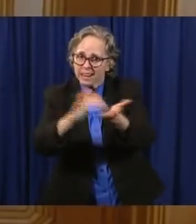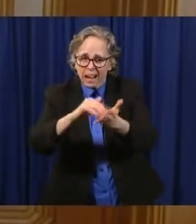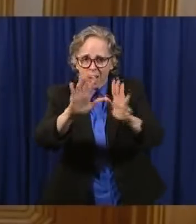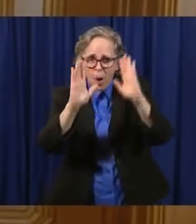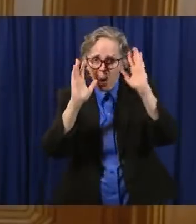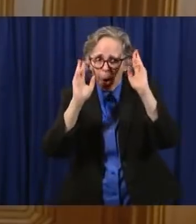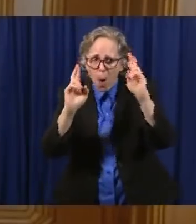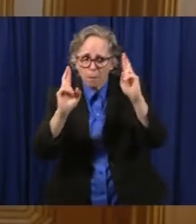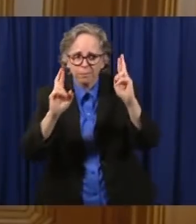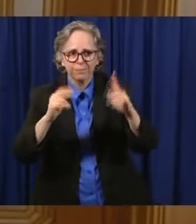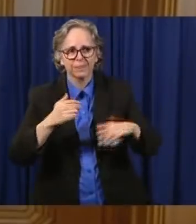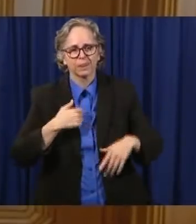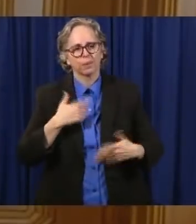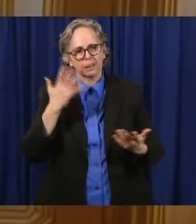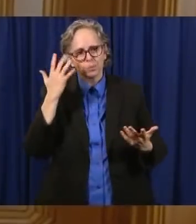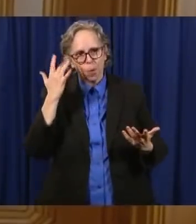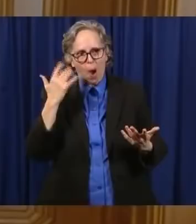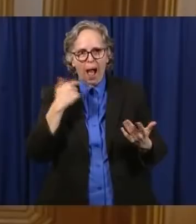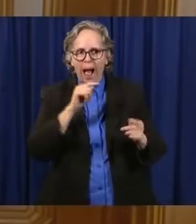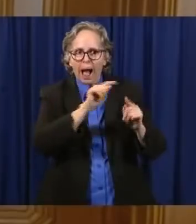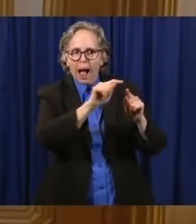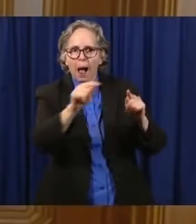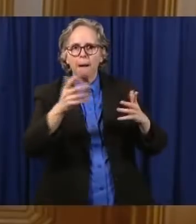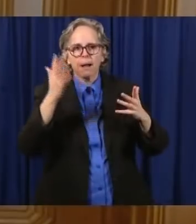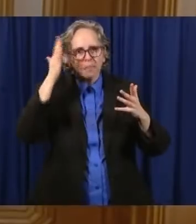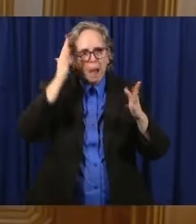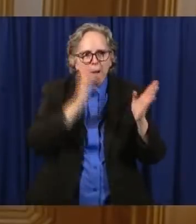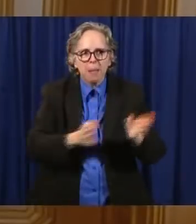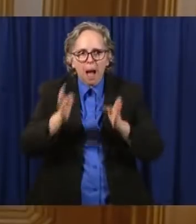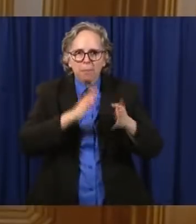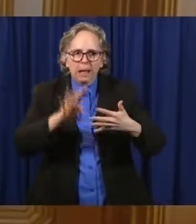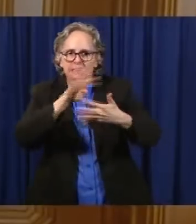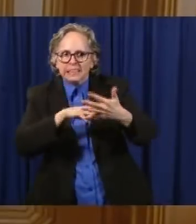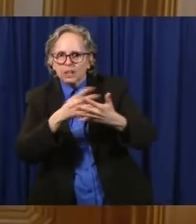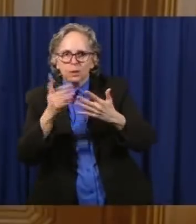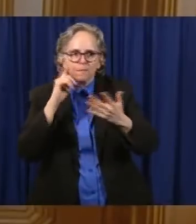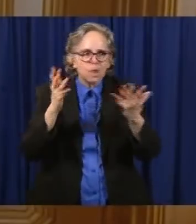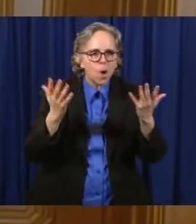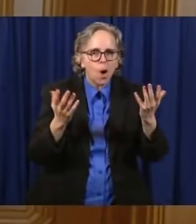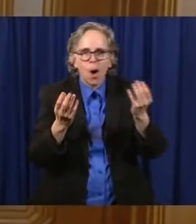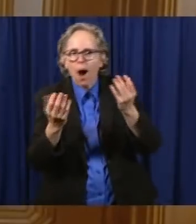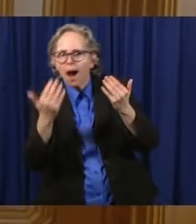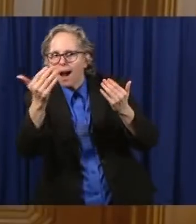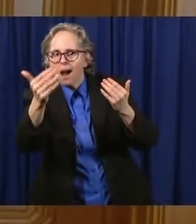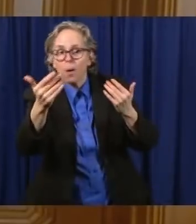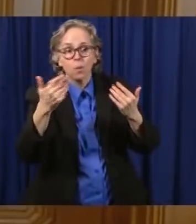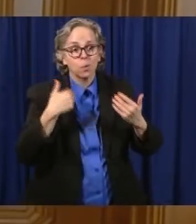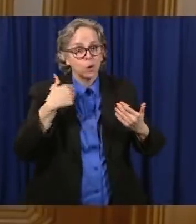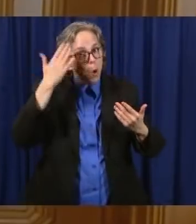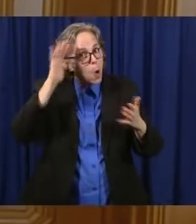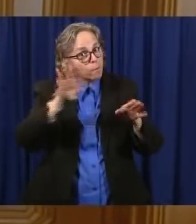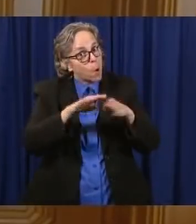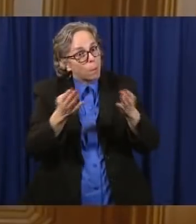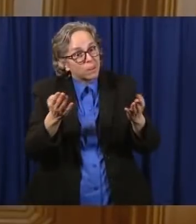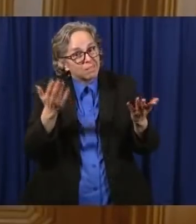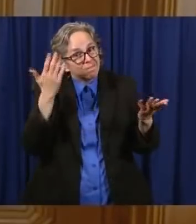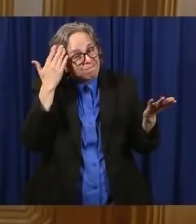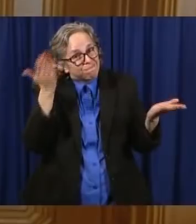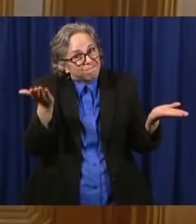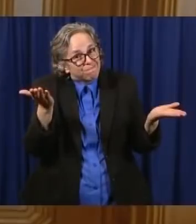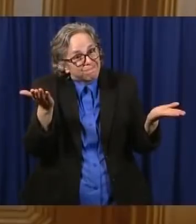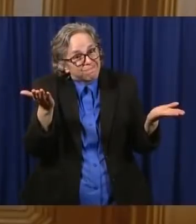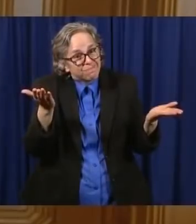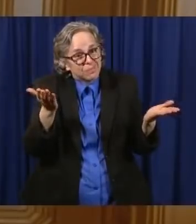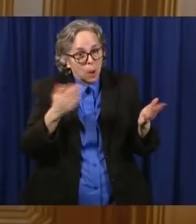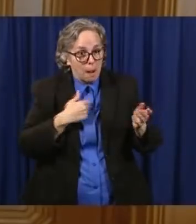mind is, we don't know if we're going to be open or not, but if we're going to be open, we at least need to plan for that. So I think that's a wise thing to